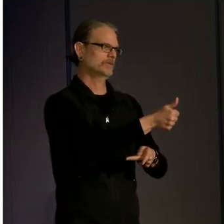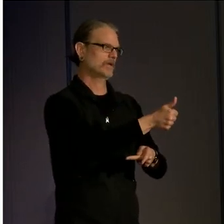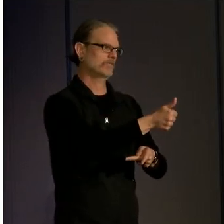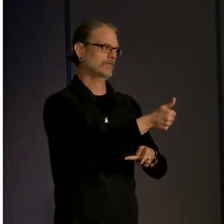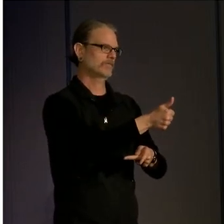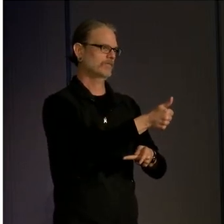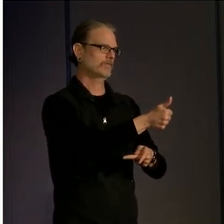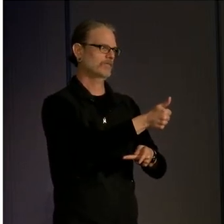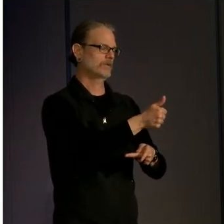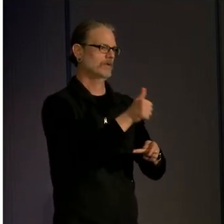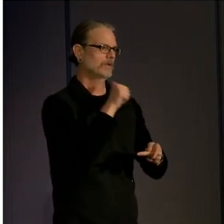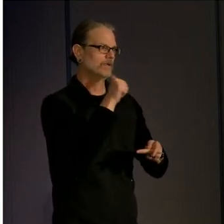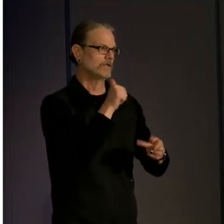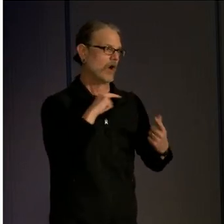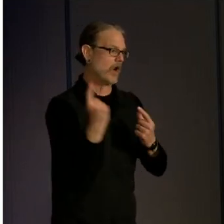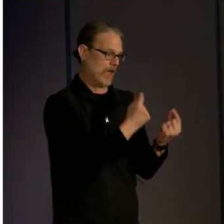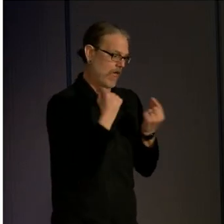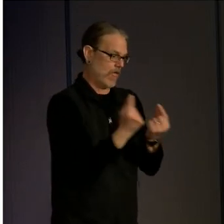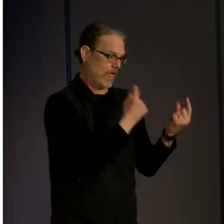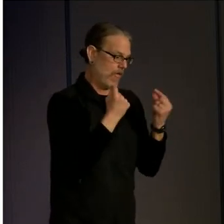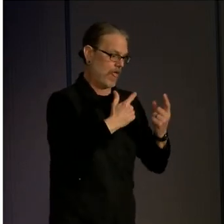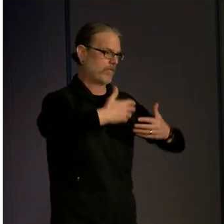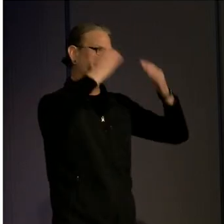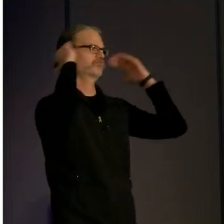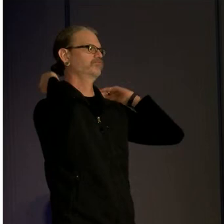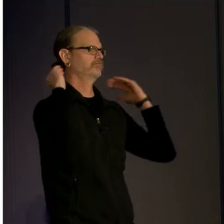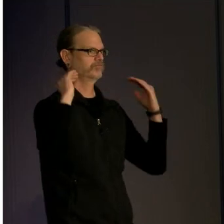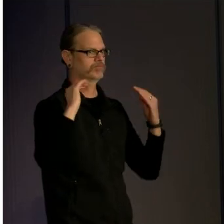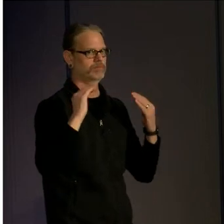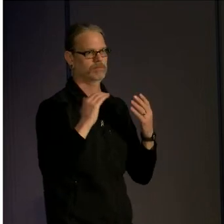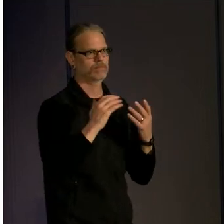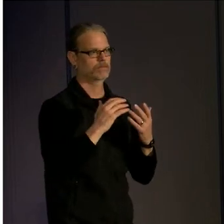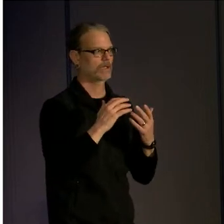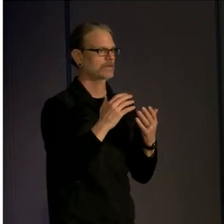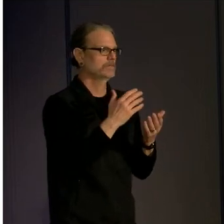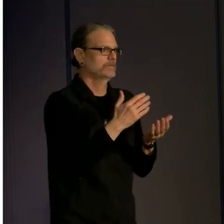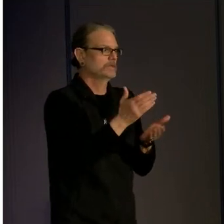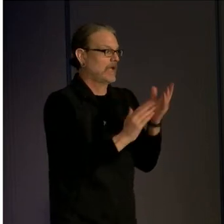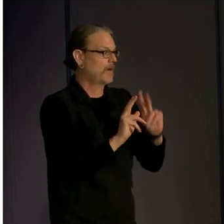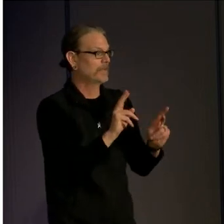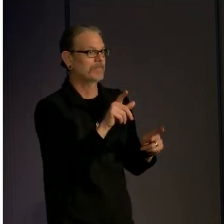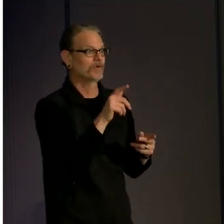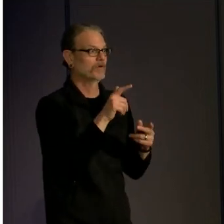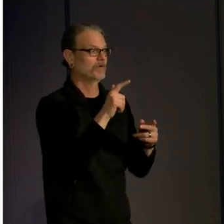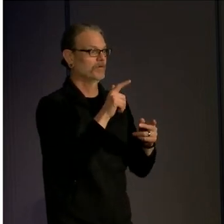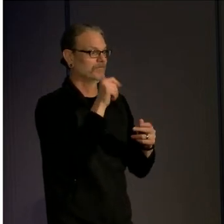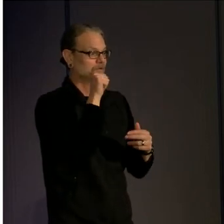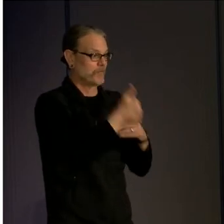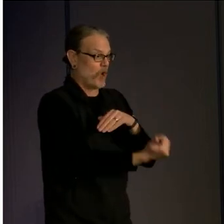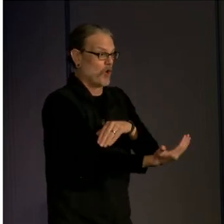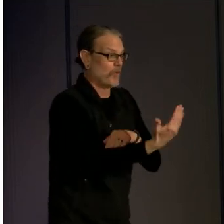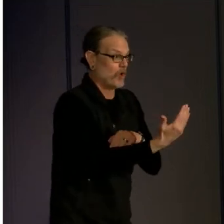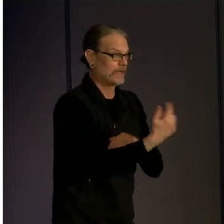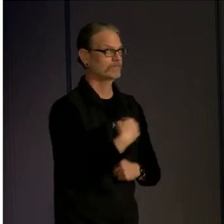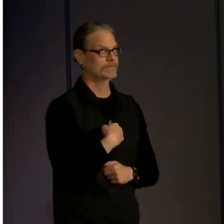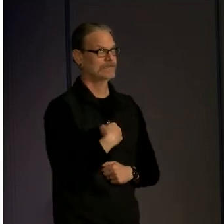know so many people who are like dragging their bodies around the next morning, and you just, okay, me included,